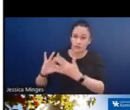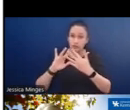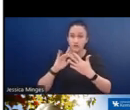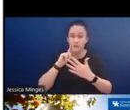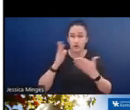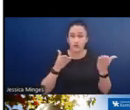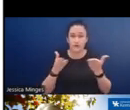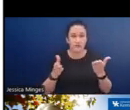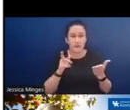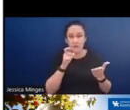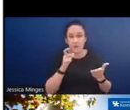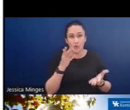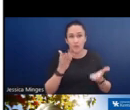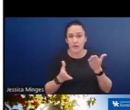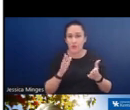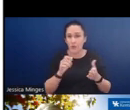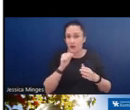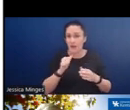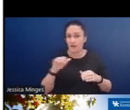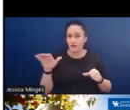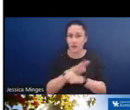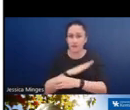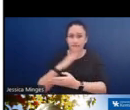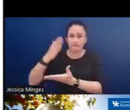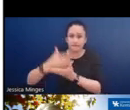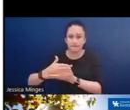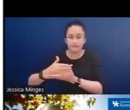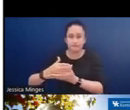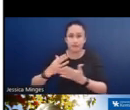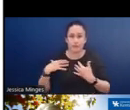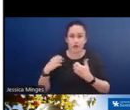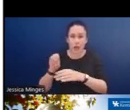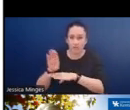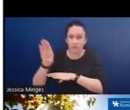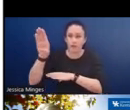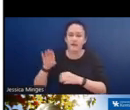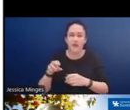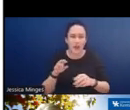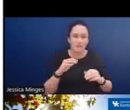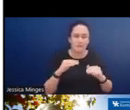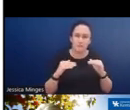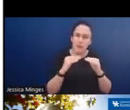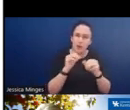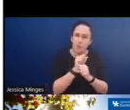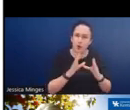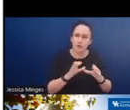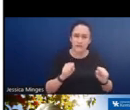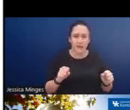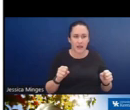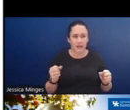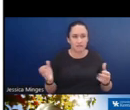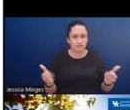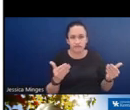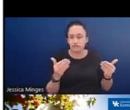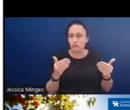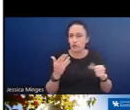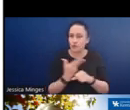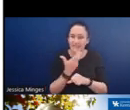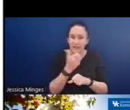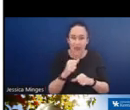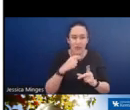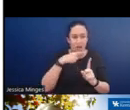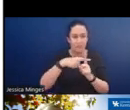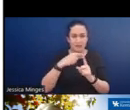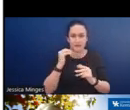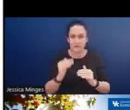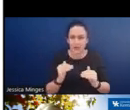in abstinence-based recovery, that peer workers can work with people to take any positive step, regardless of the